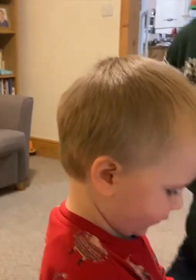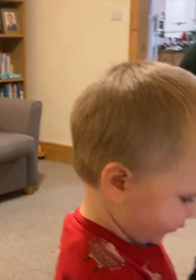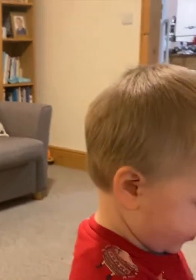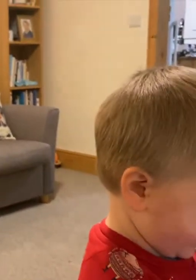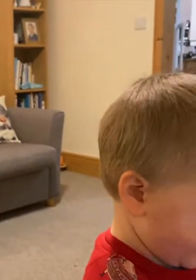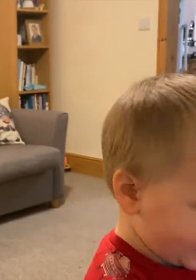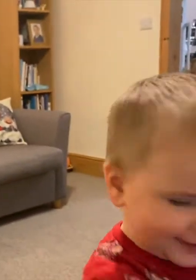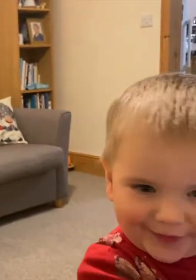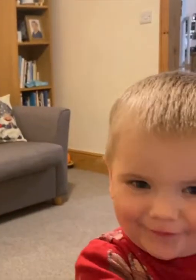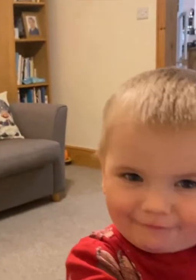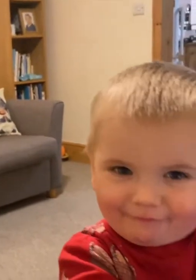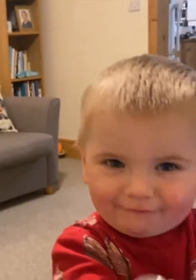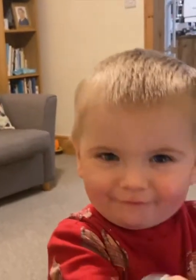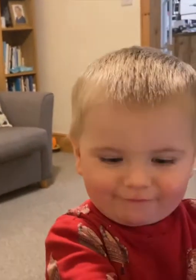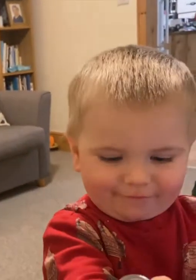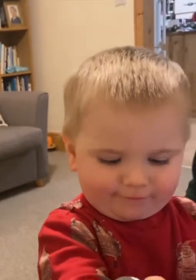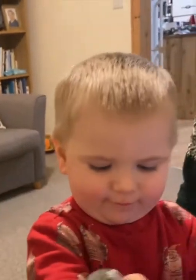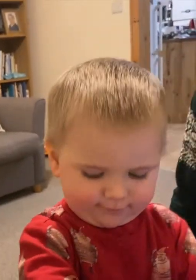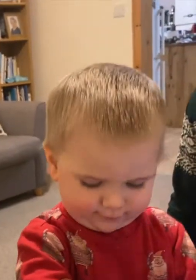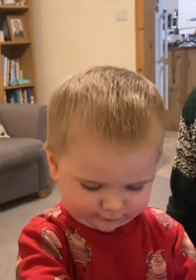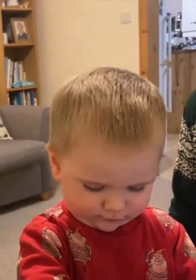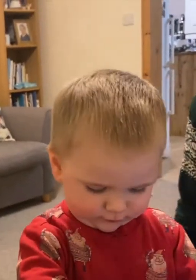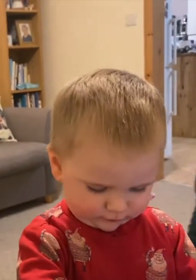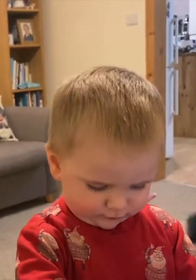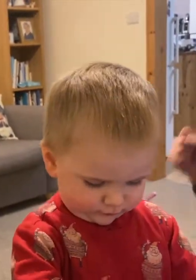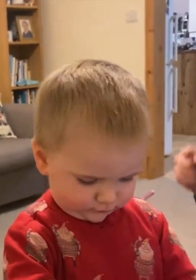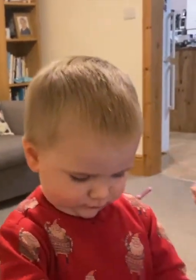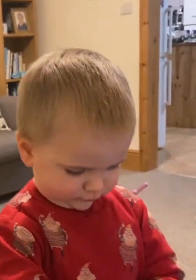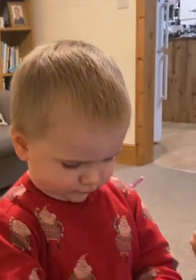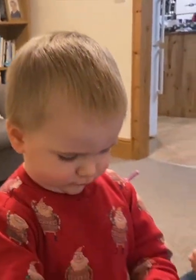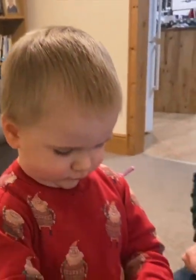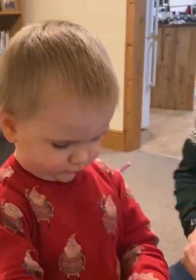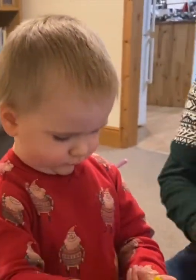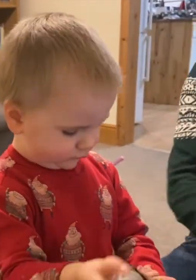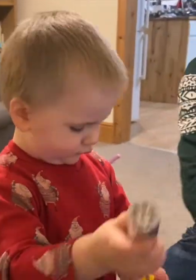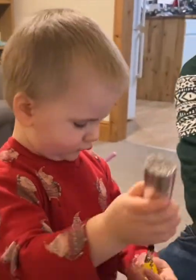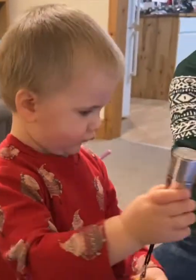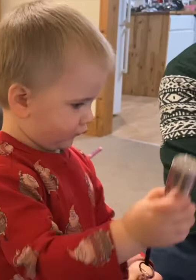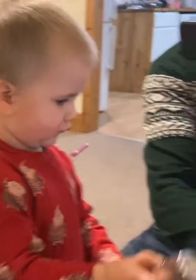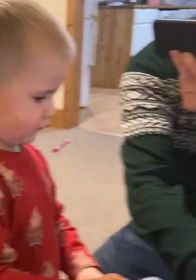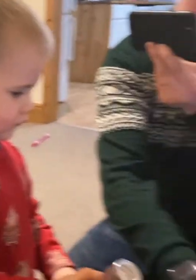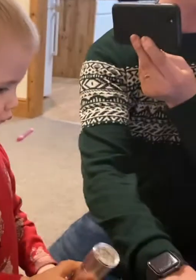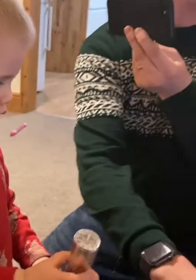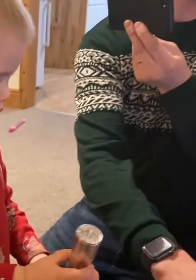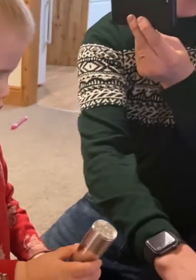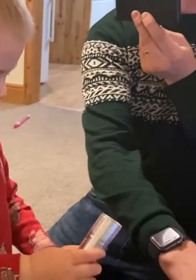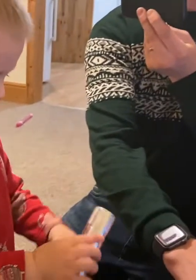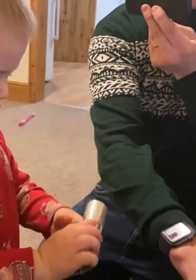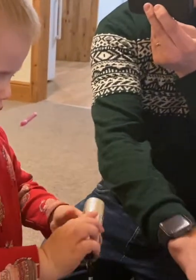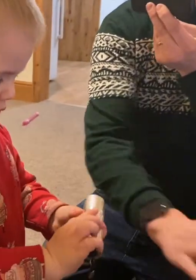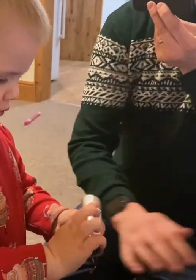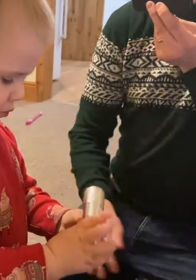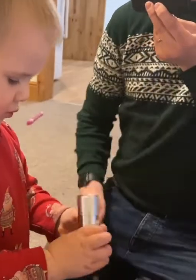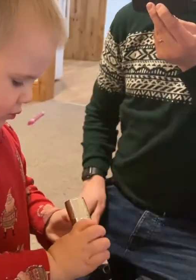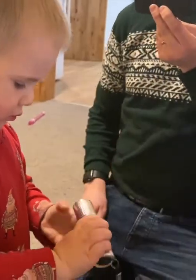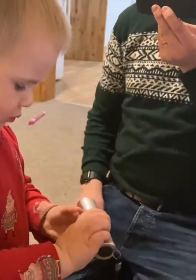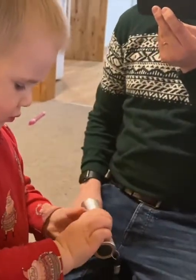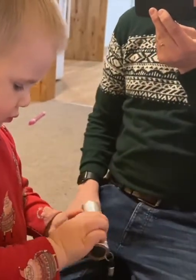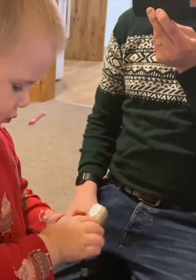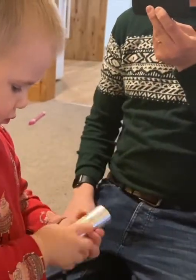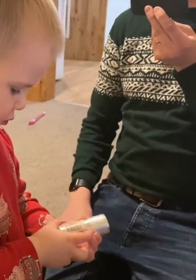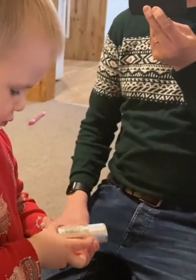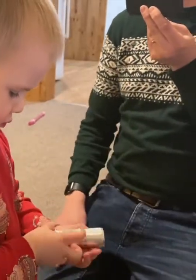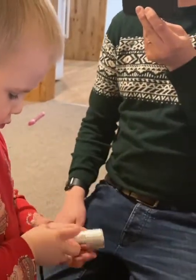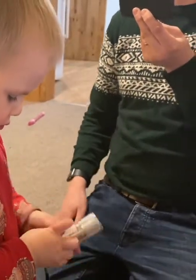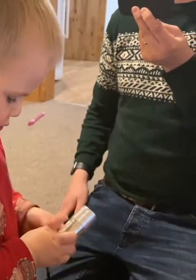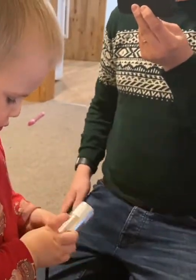what have you got? A torch. So let's hold that torch and think about things that make